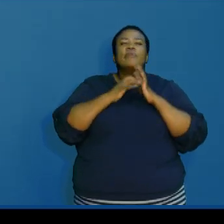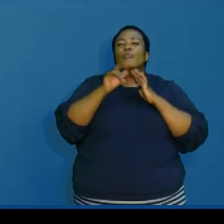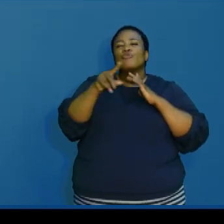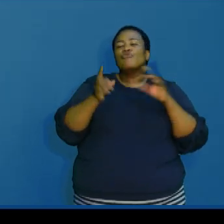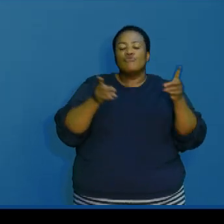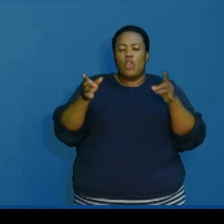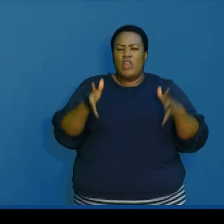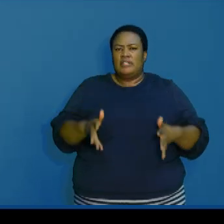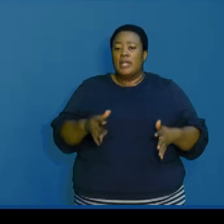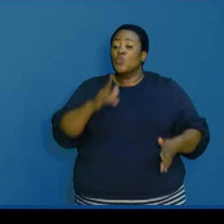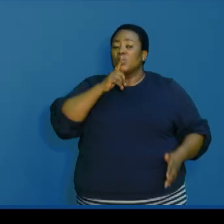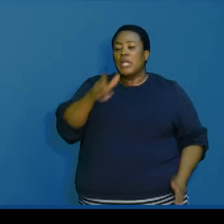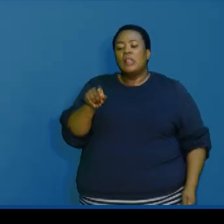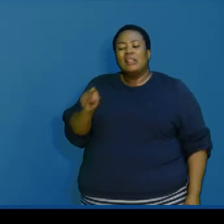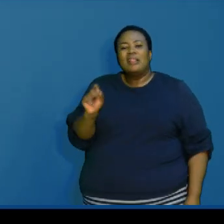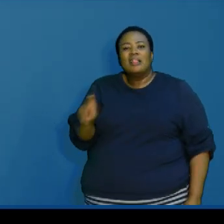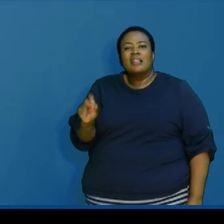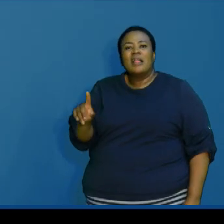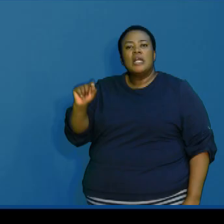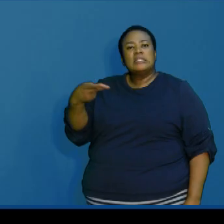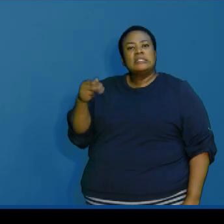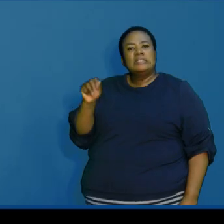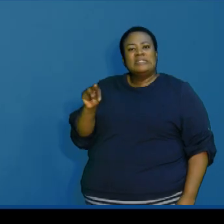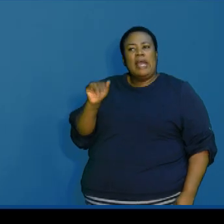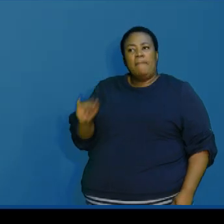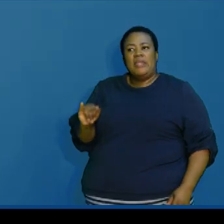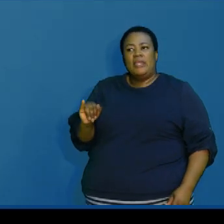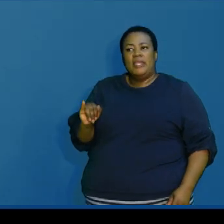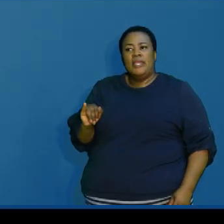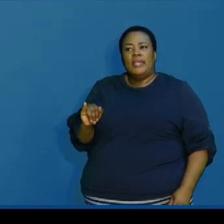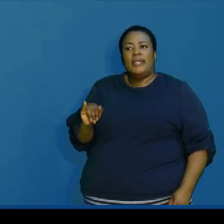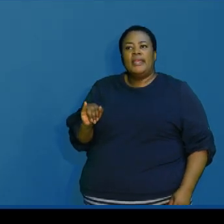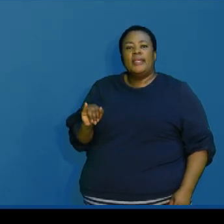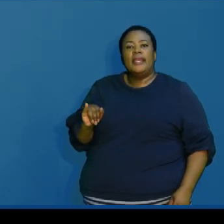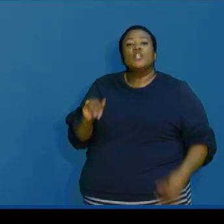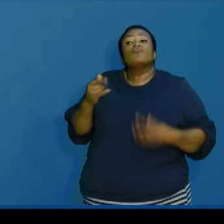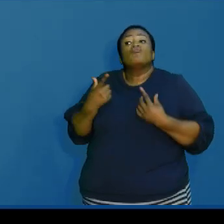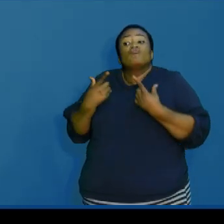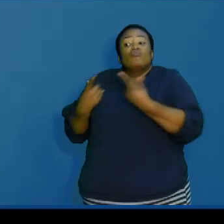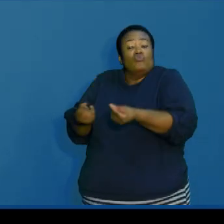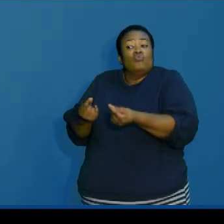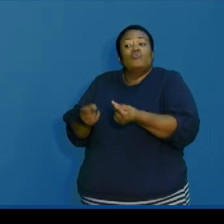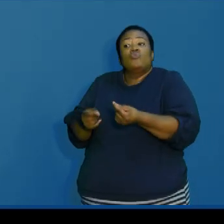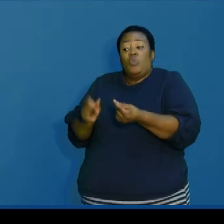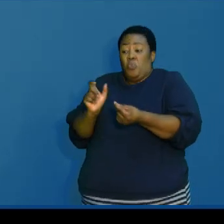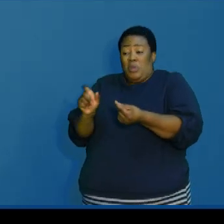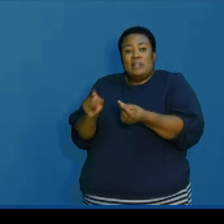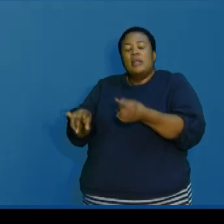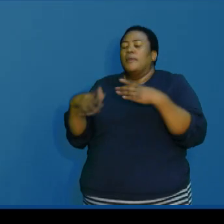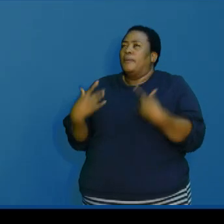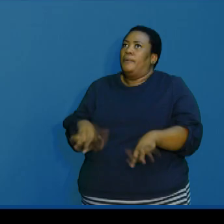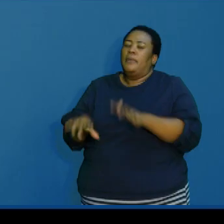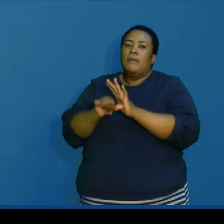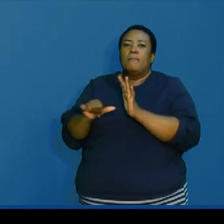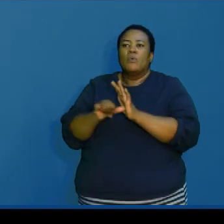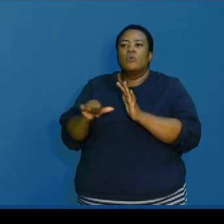tell Tammy to do? To do. This word here is very important. I'm sure you can see it